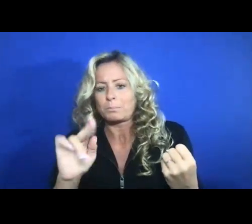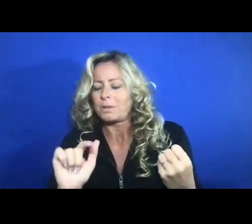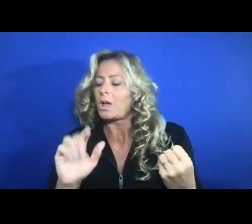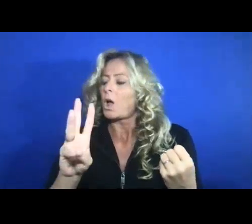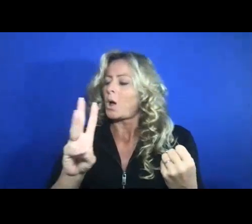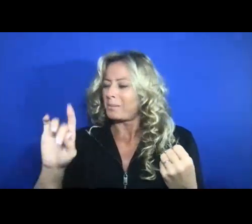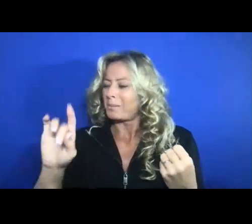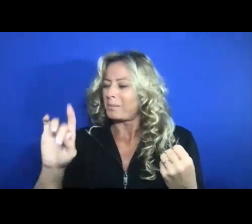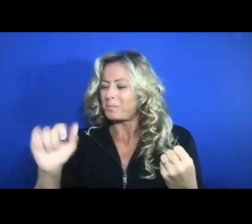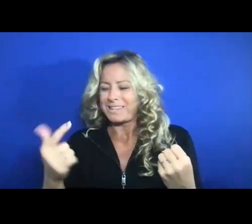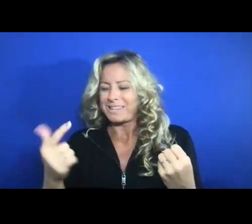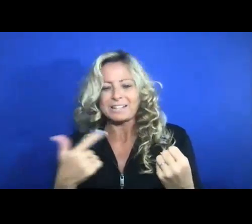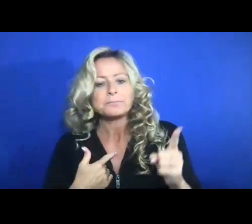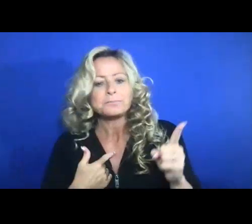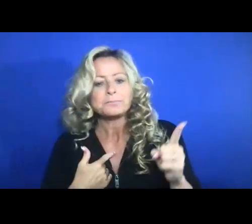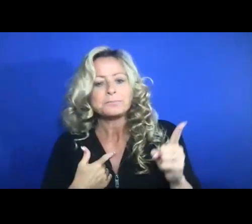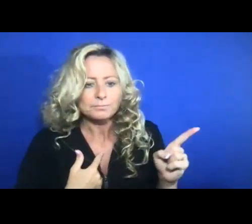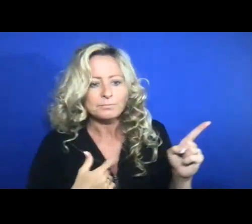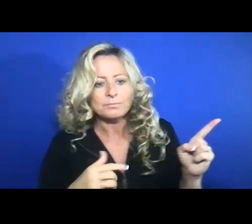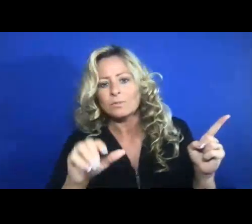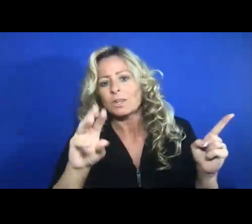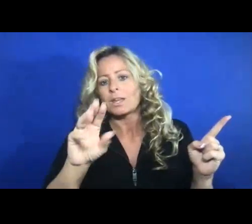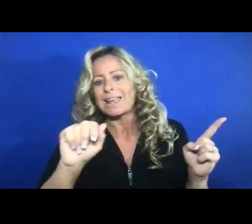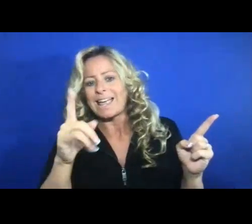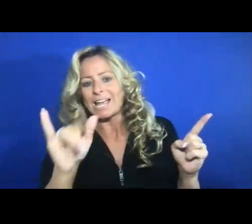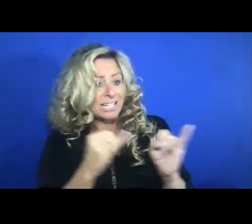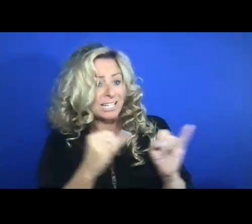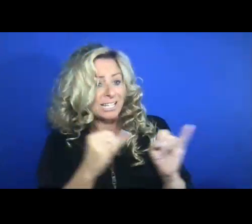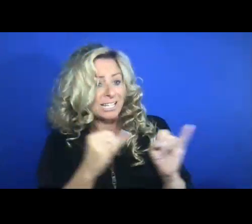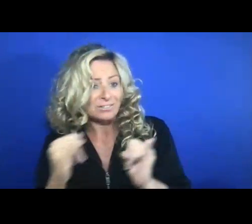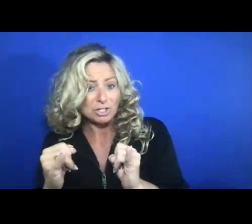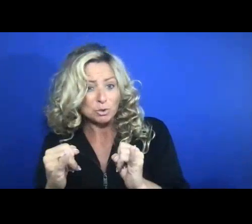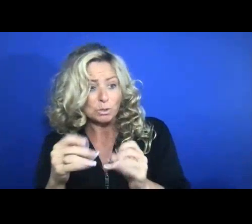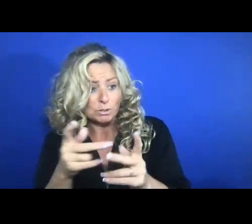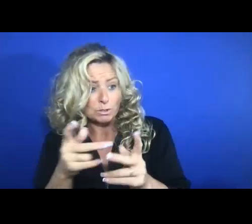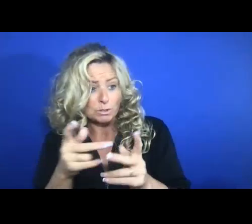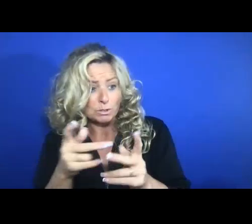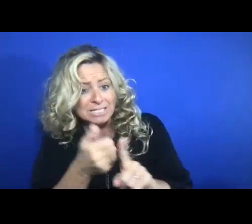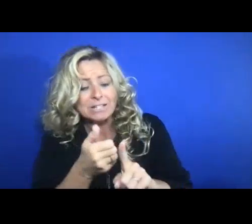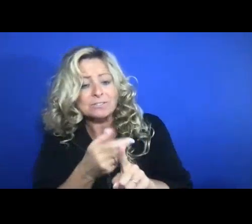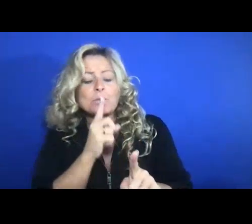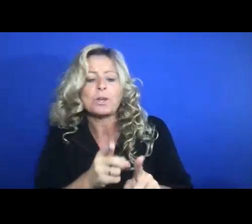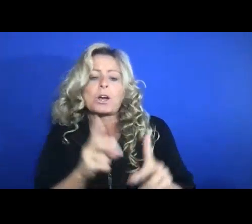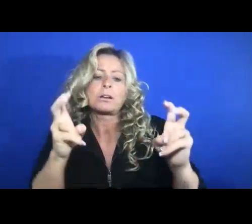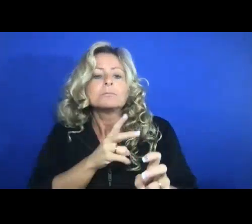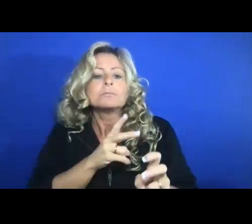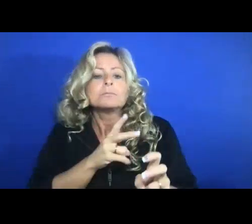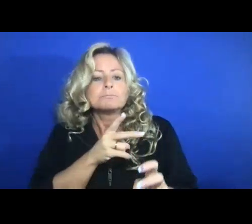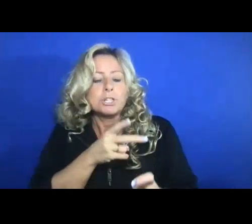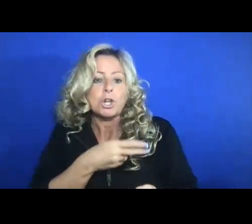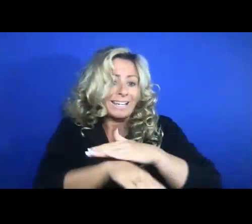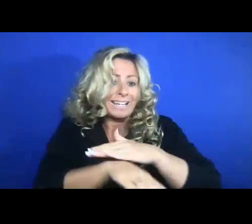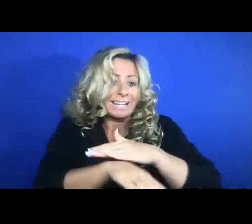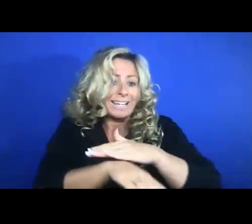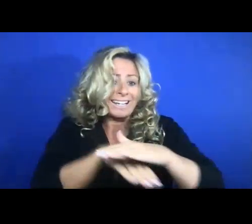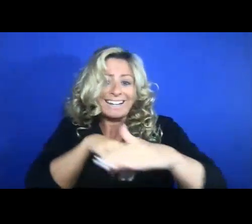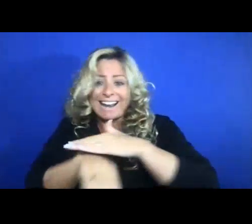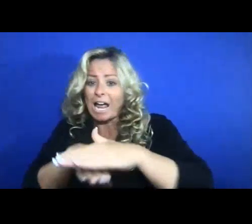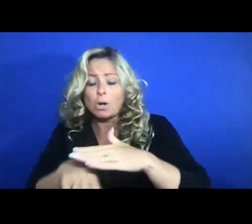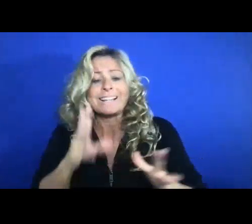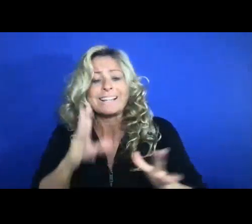And I would just add to that although we all have our own like individual spaces that we are like fluent in the language and walk in and out of every